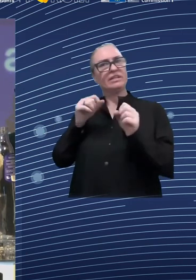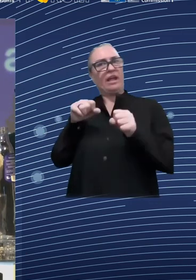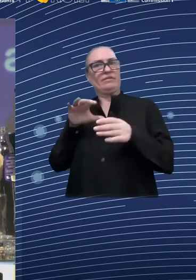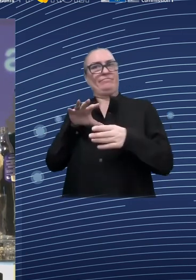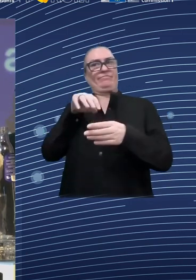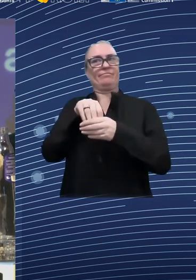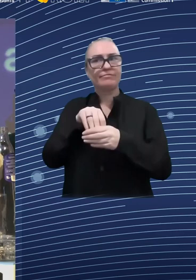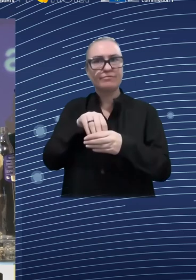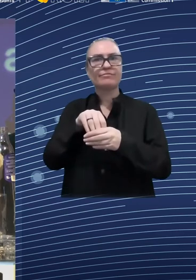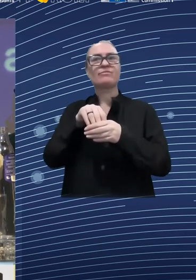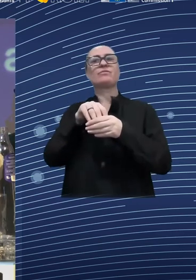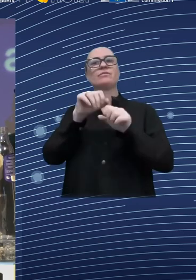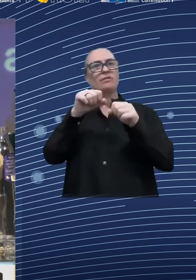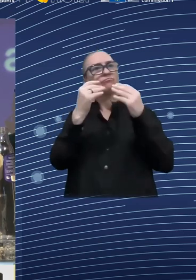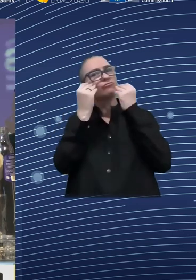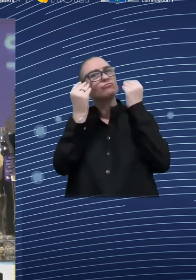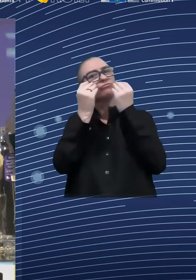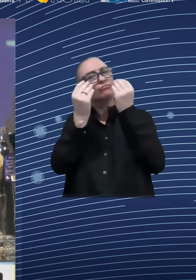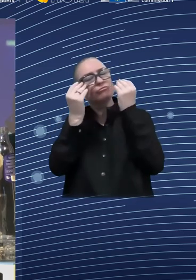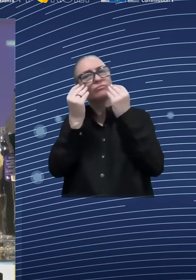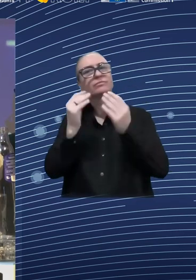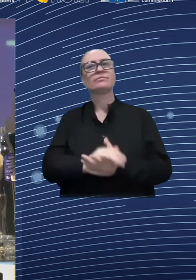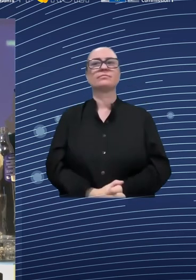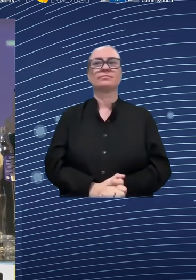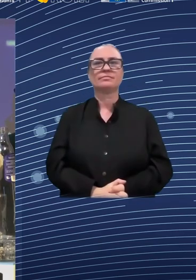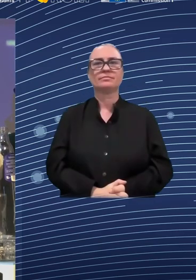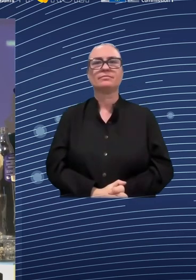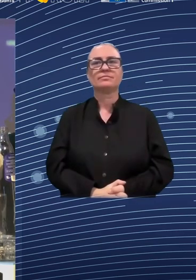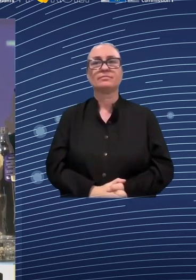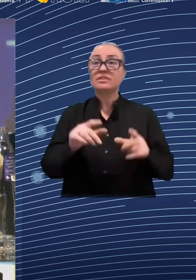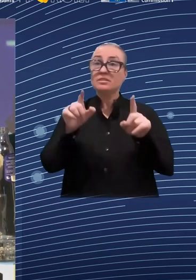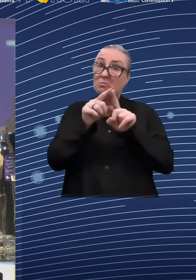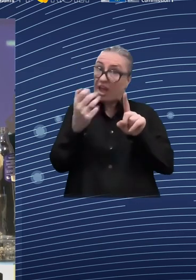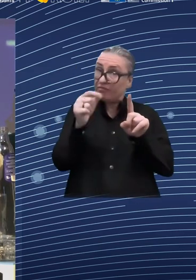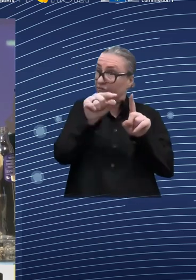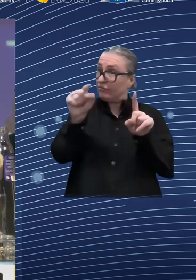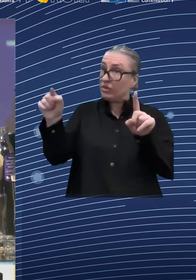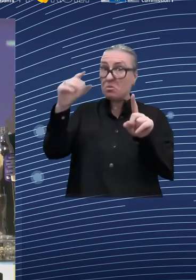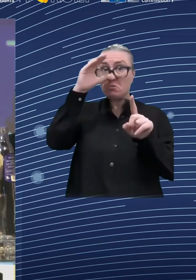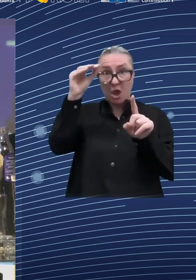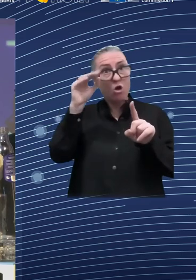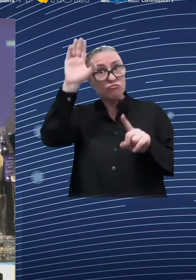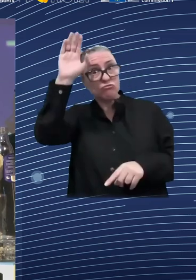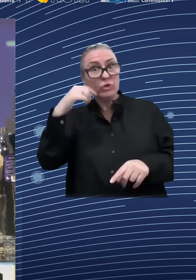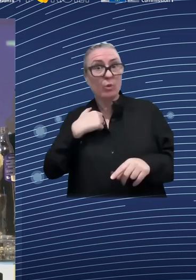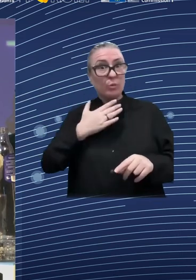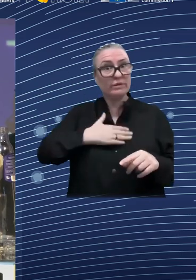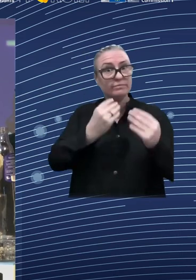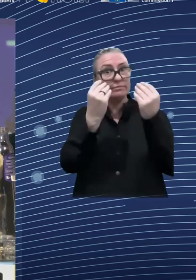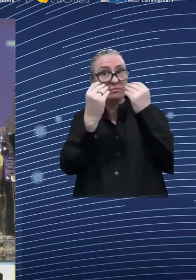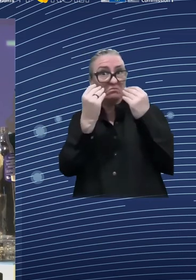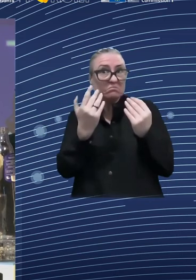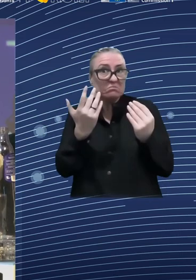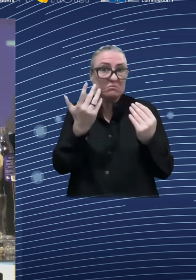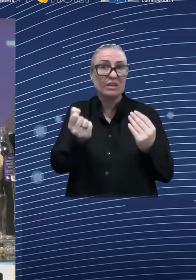not denying them. So answering the question, I think it's a yes and no. At some stages, there